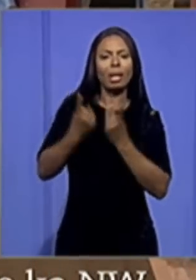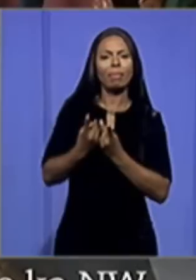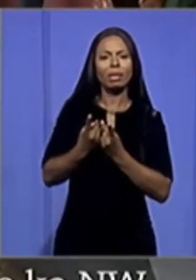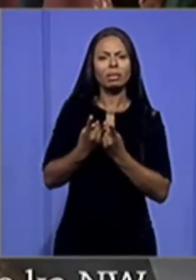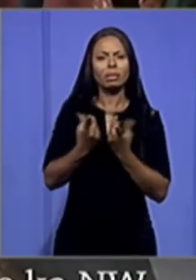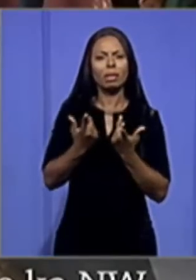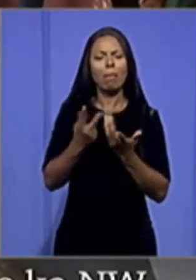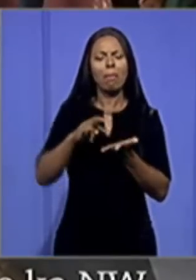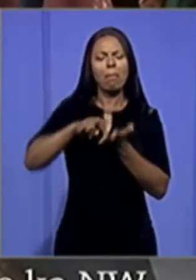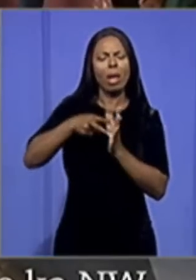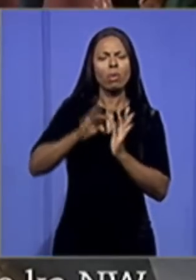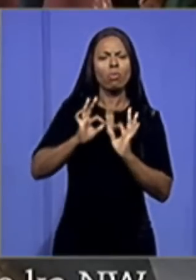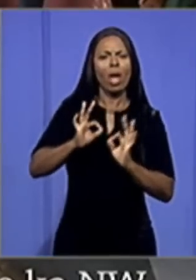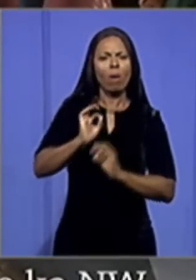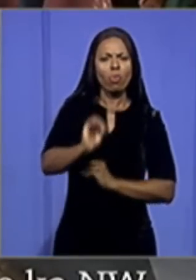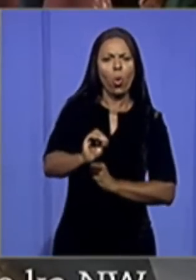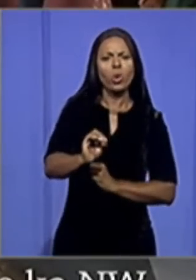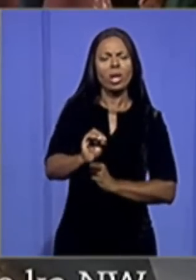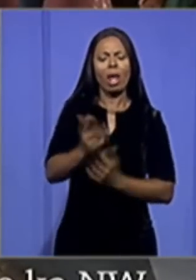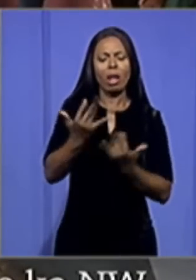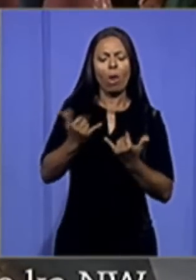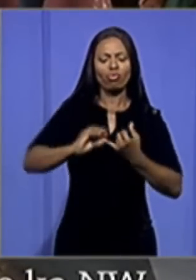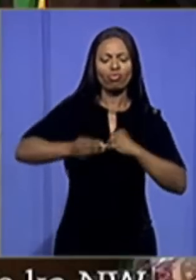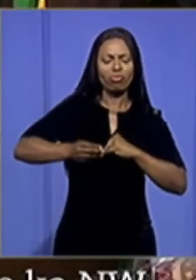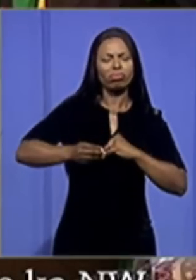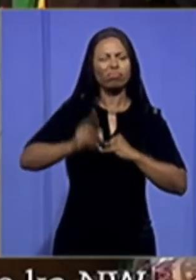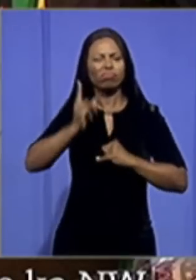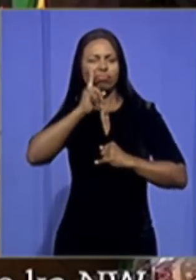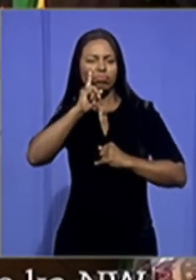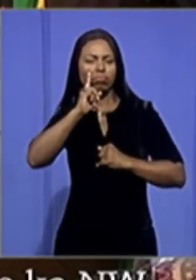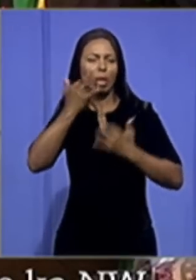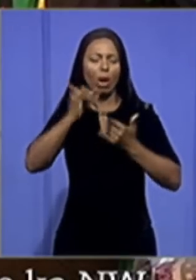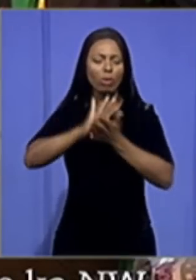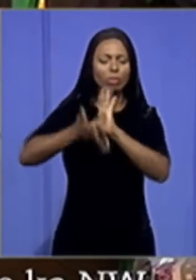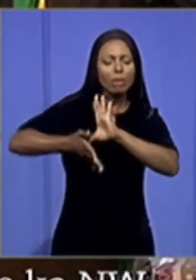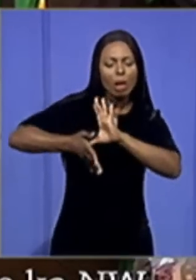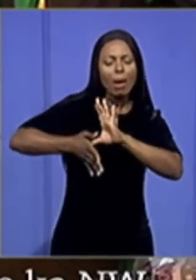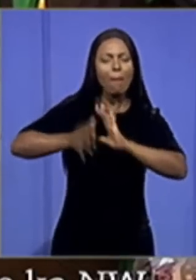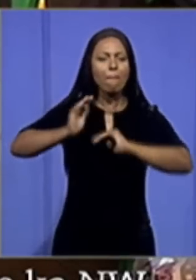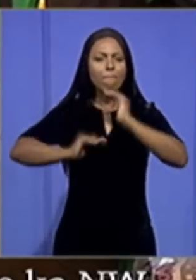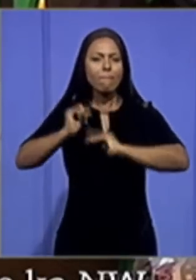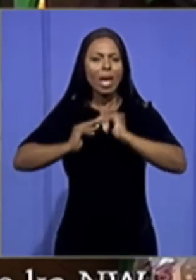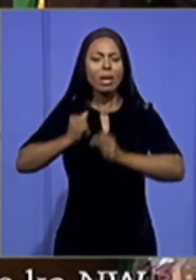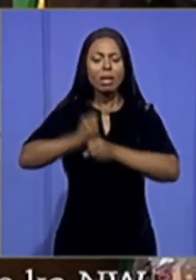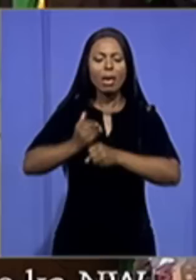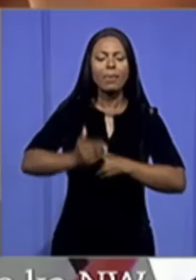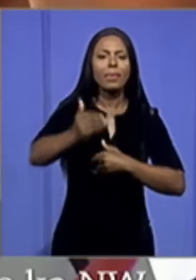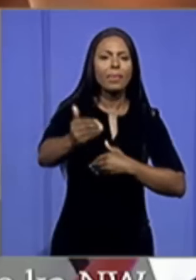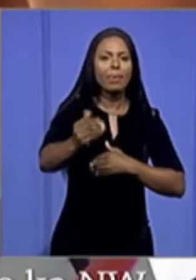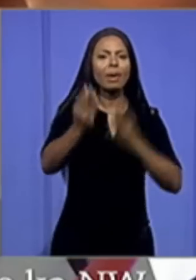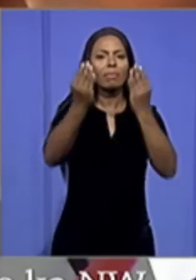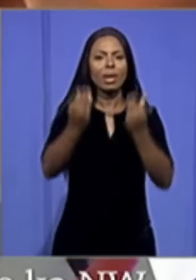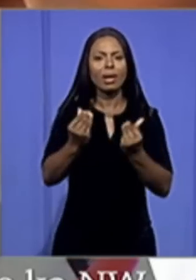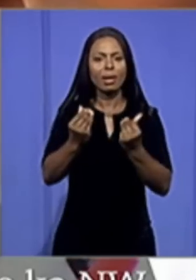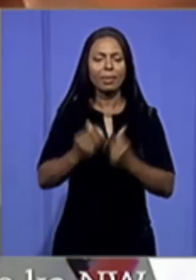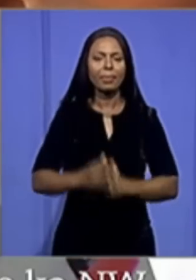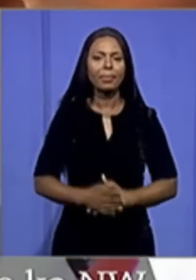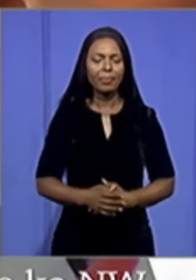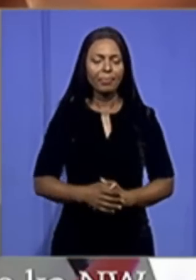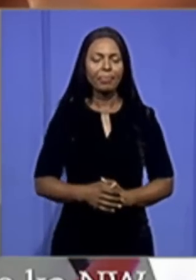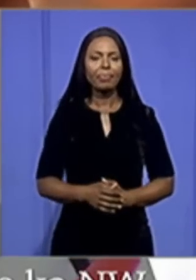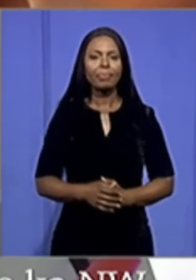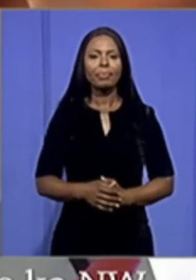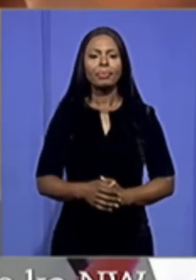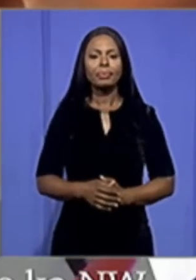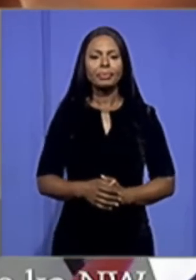maleba. Lefapha la re le mo leanong la go baakanya mafaratlhatlha ao a senyegileng mo dikolong mo ngwageng o tlang wa ditšhelete. Zebulon